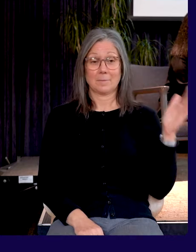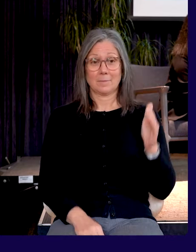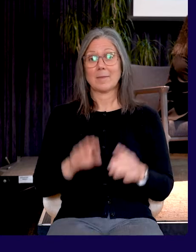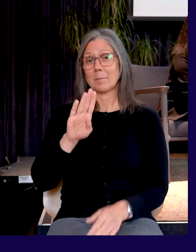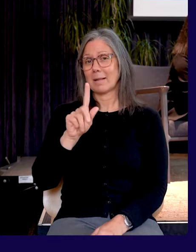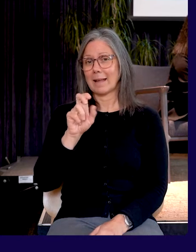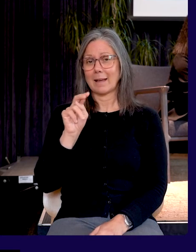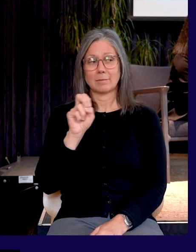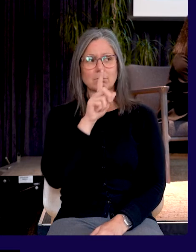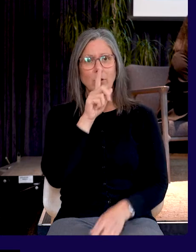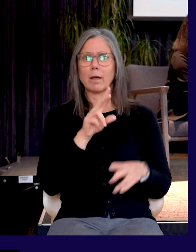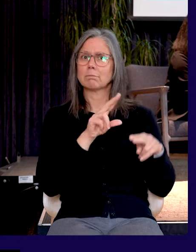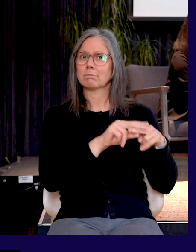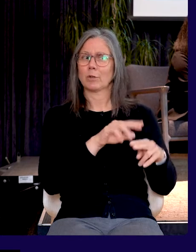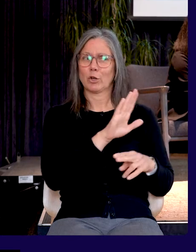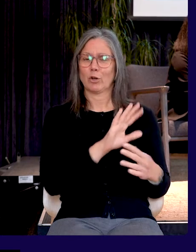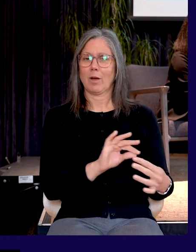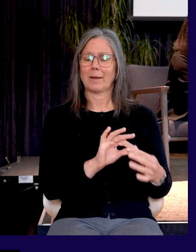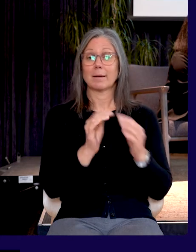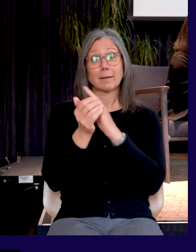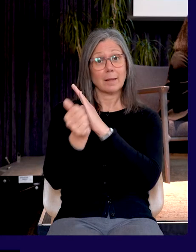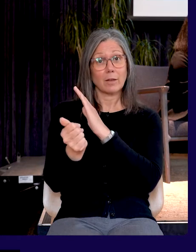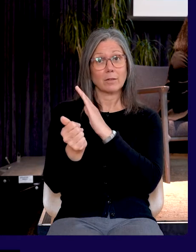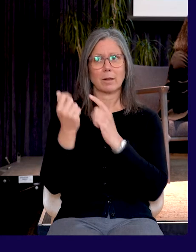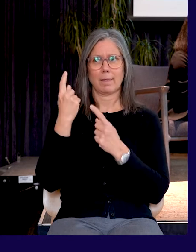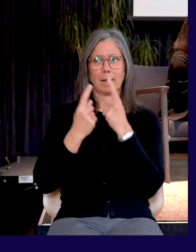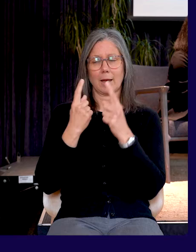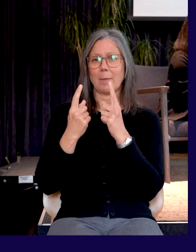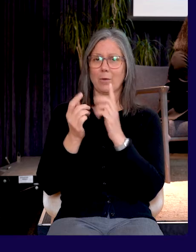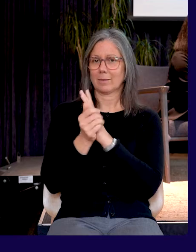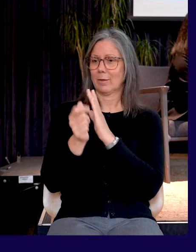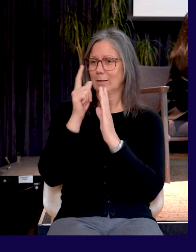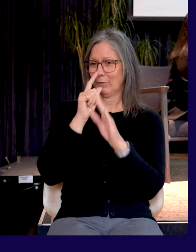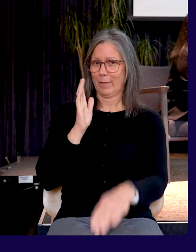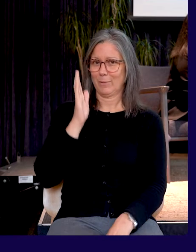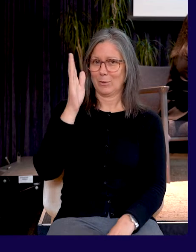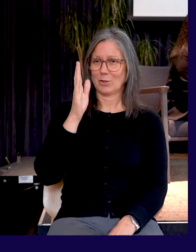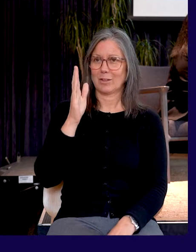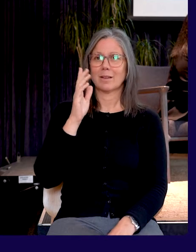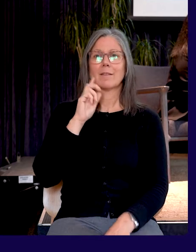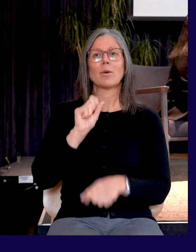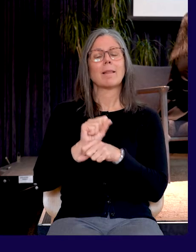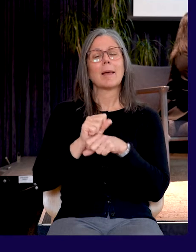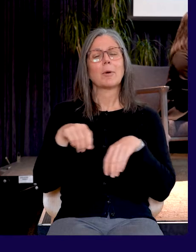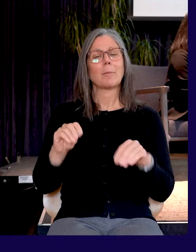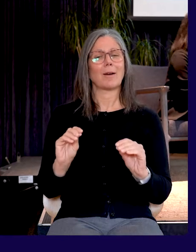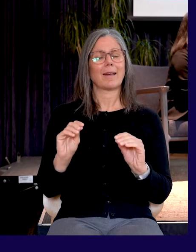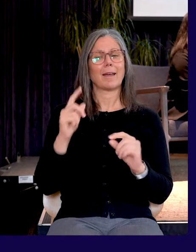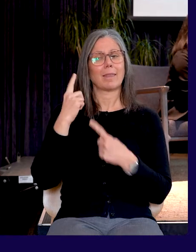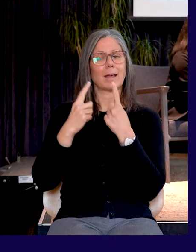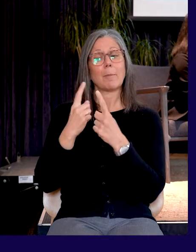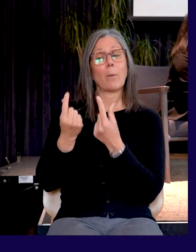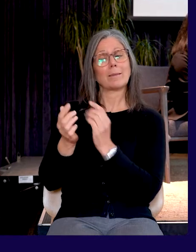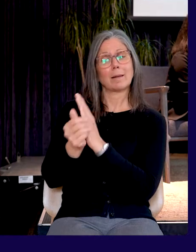build off that, I think it's also about talking about skills are the future currency in the labor market, understanding what skills workers have and what skills employers